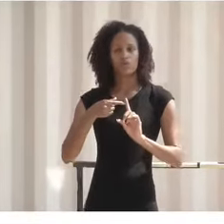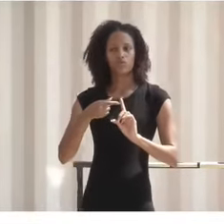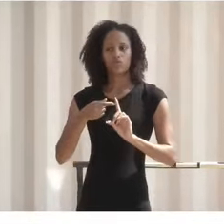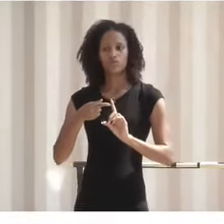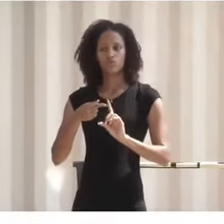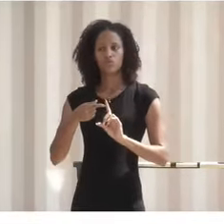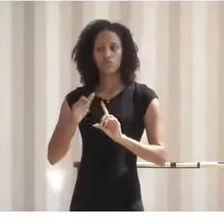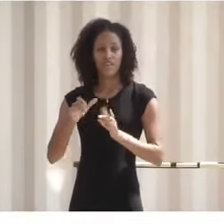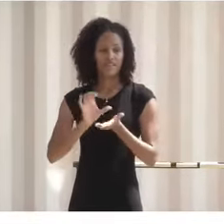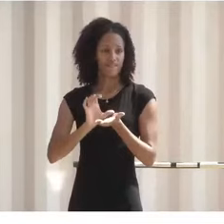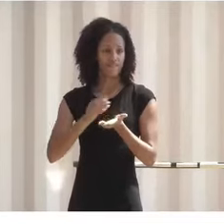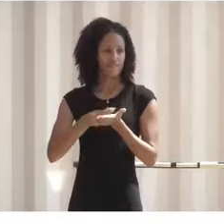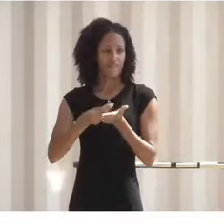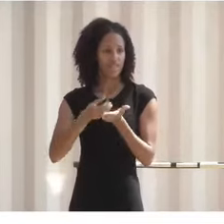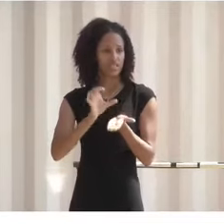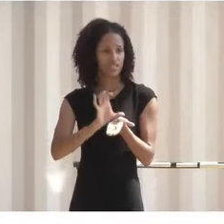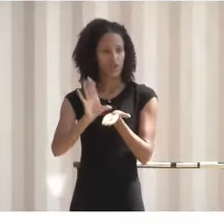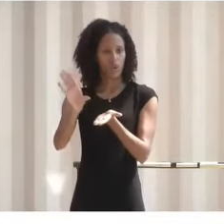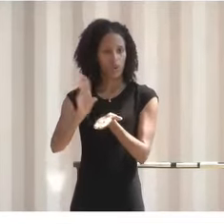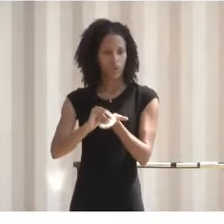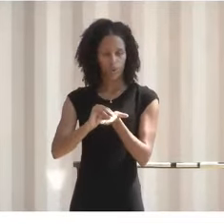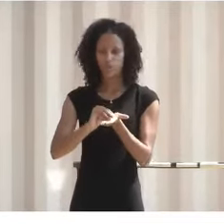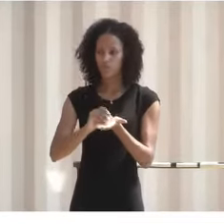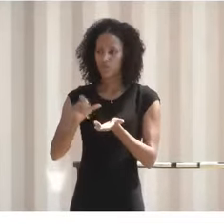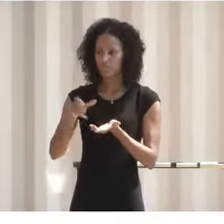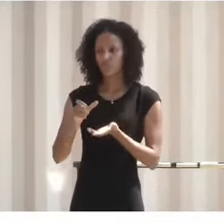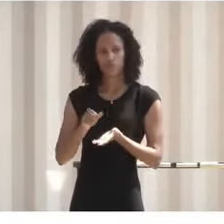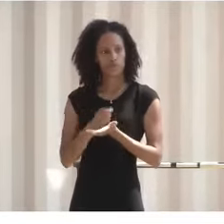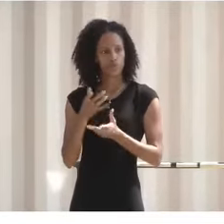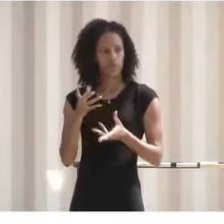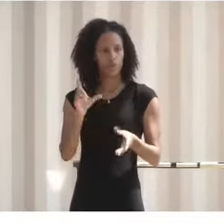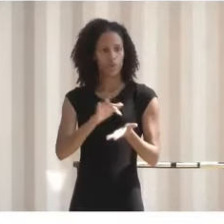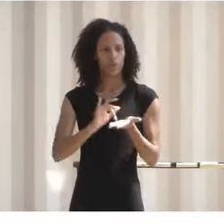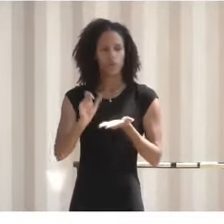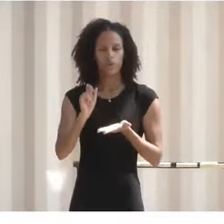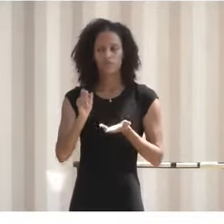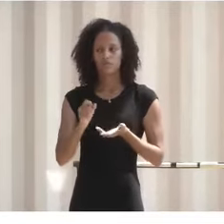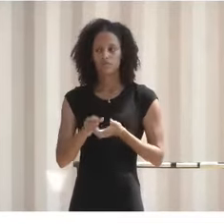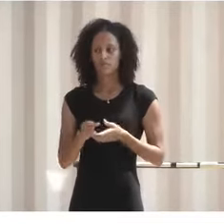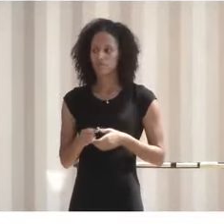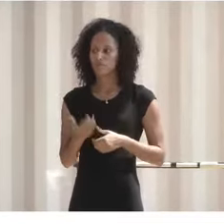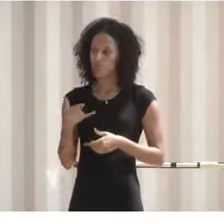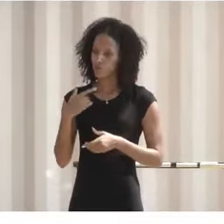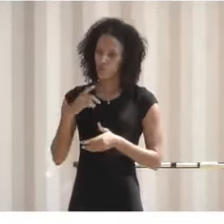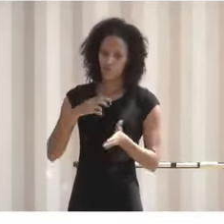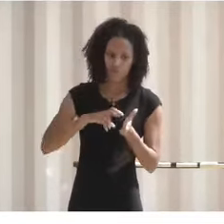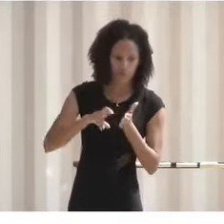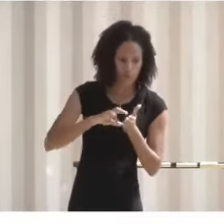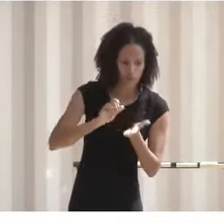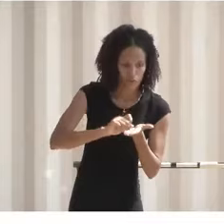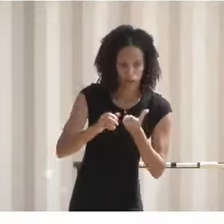those fundings, using it up, lead to report writing, and to another report writing,